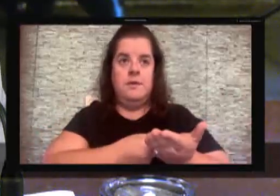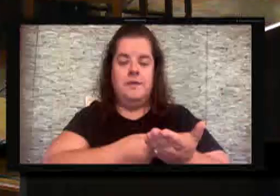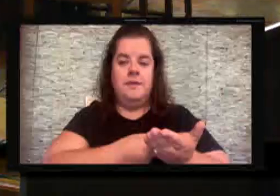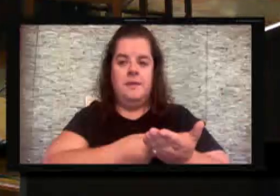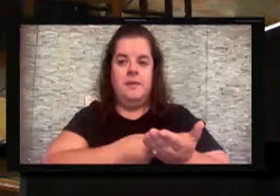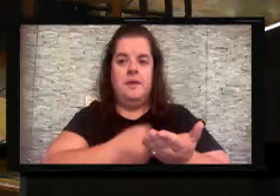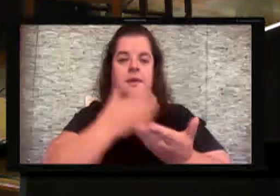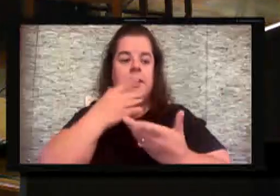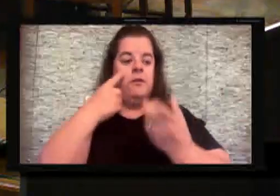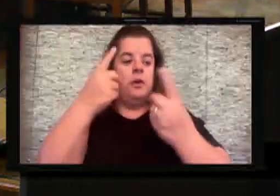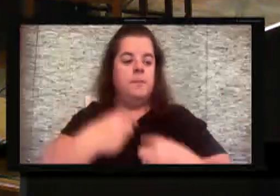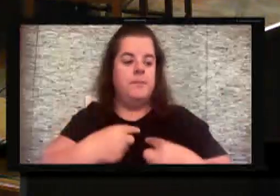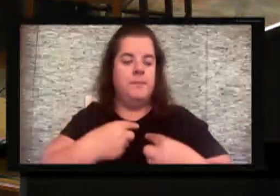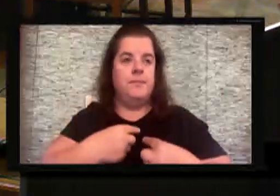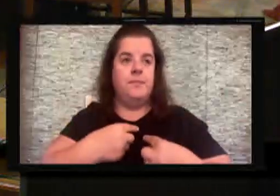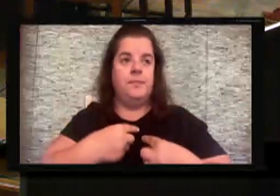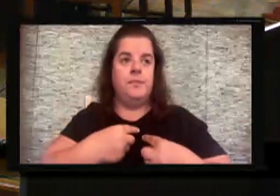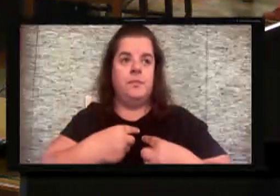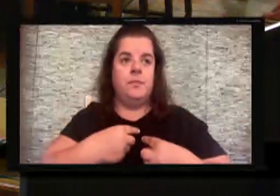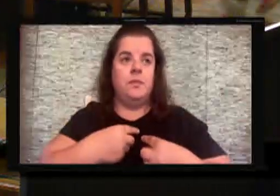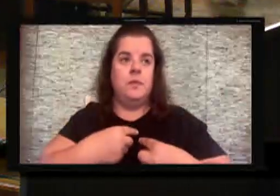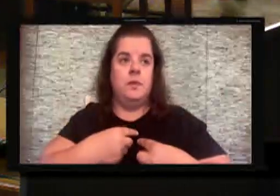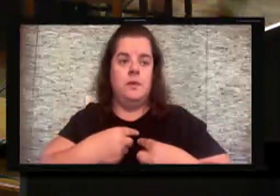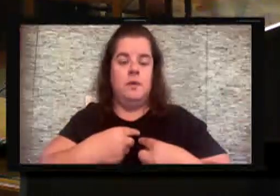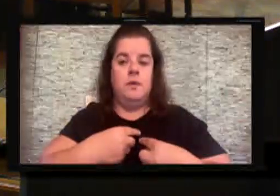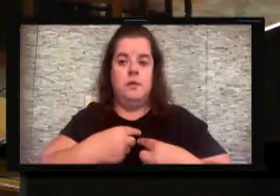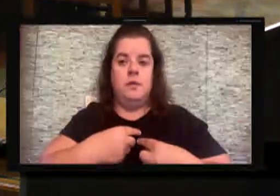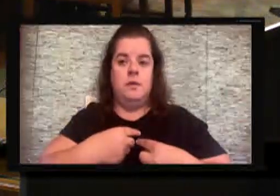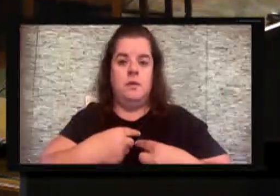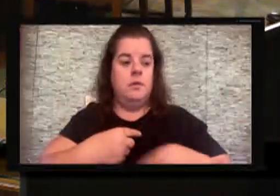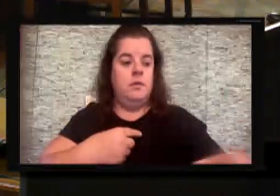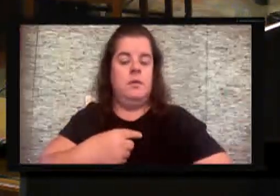down. I'm in trouble.